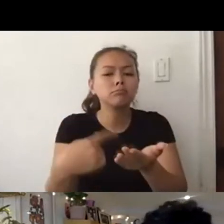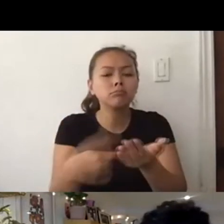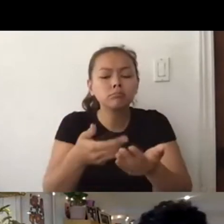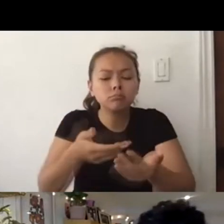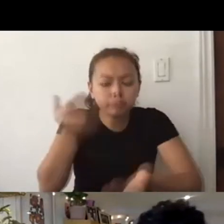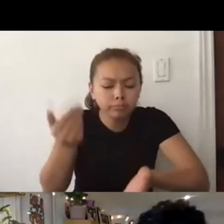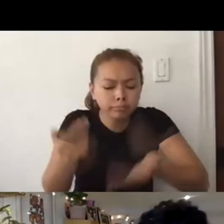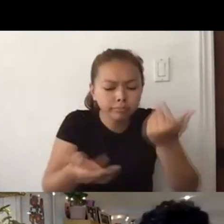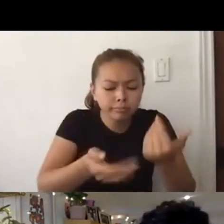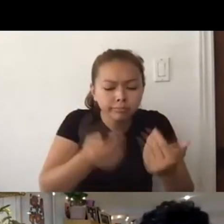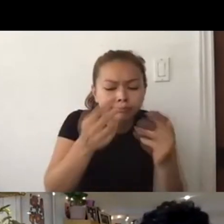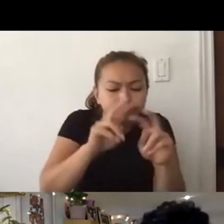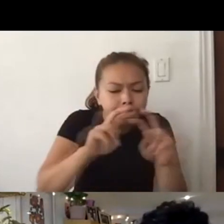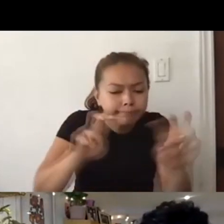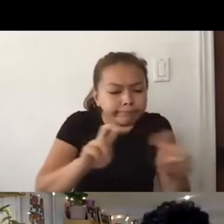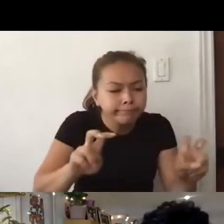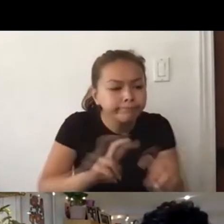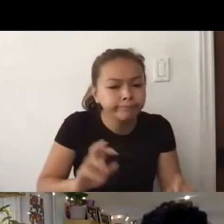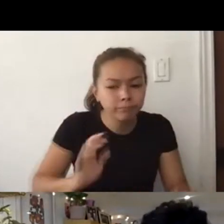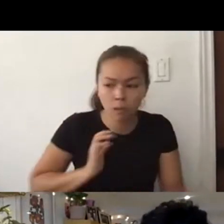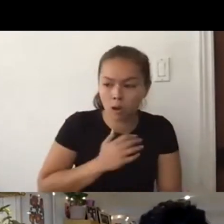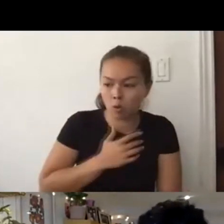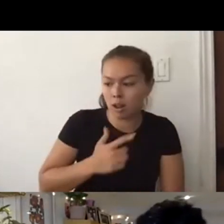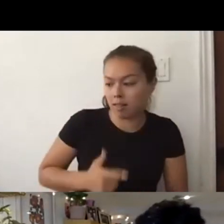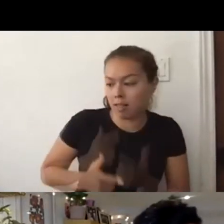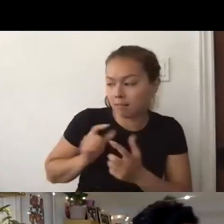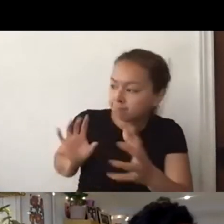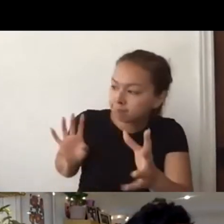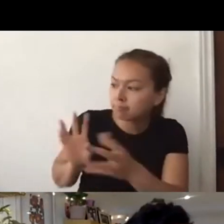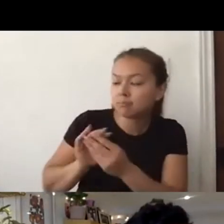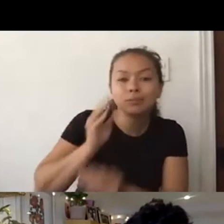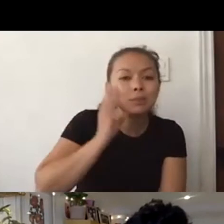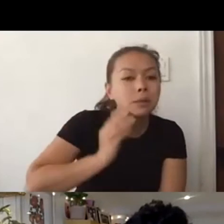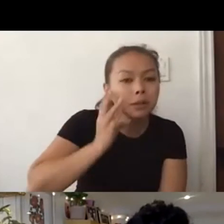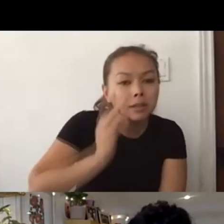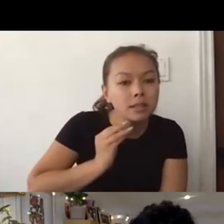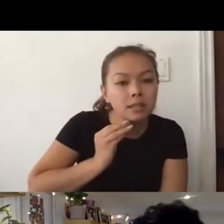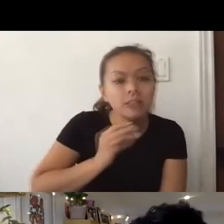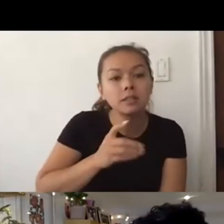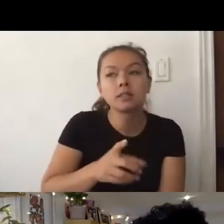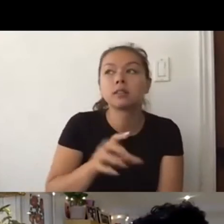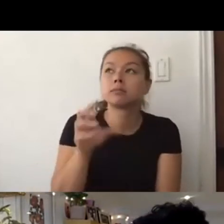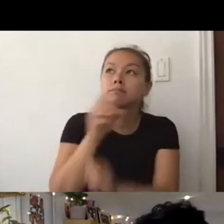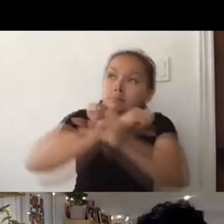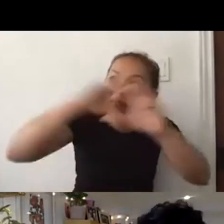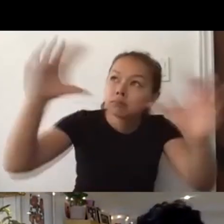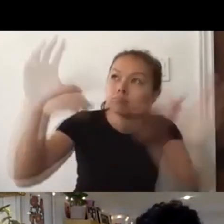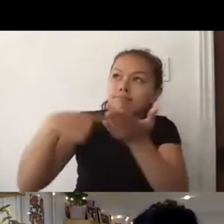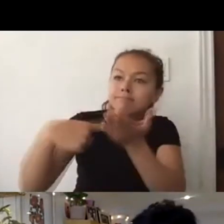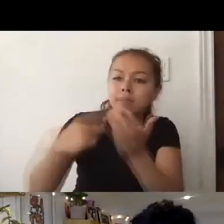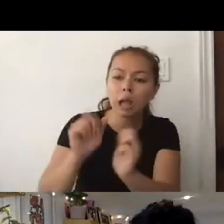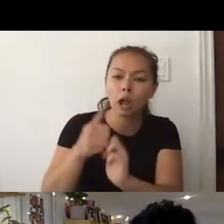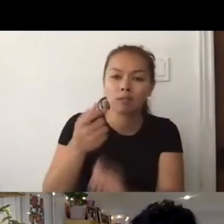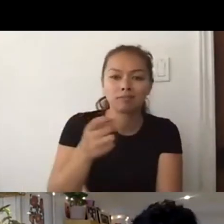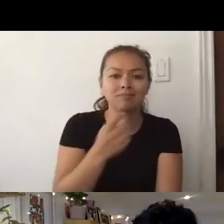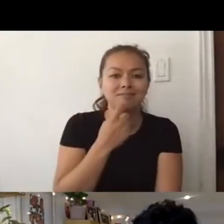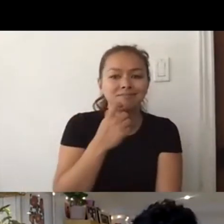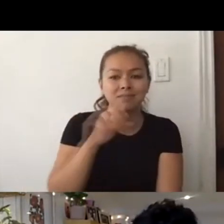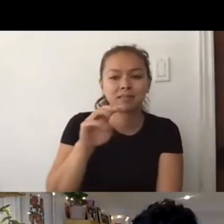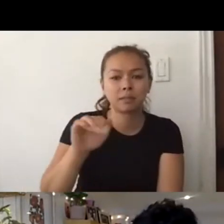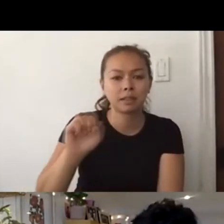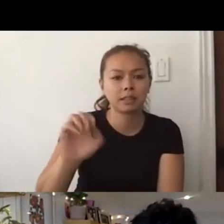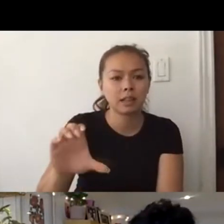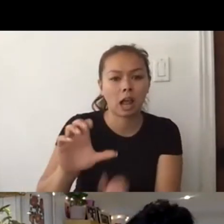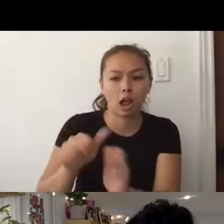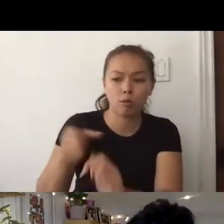of shed light on how toxic masculinity has impacted ourselves and our communities, people of very different